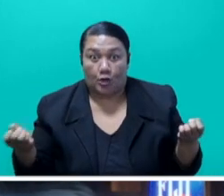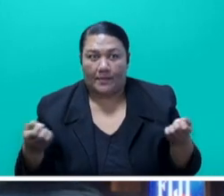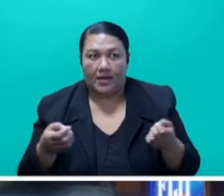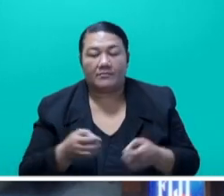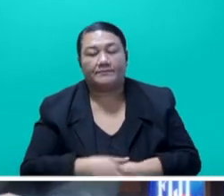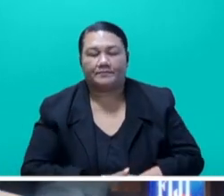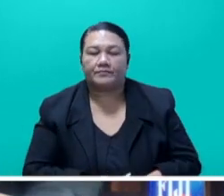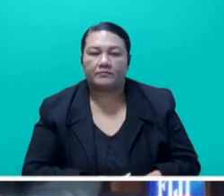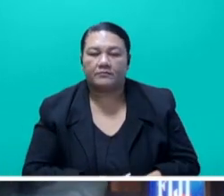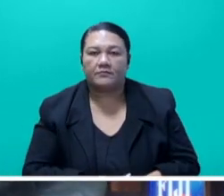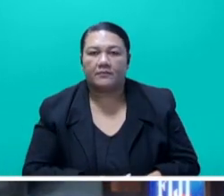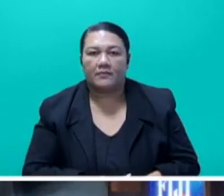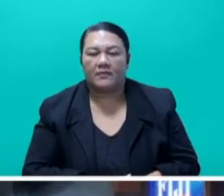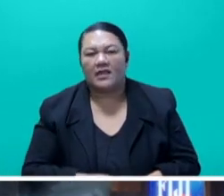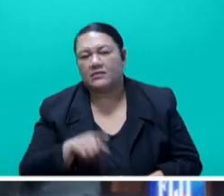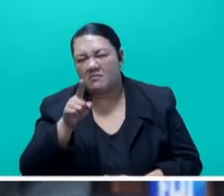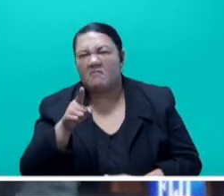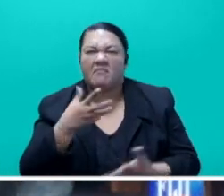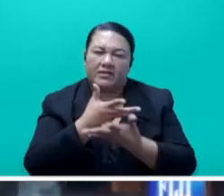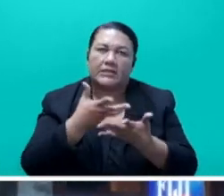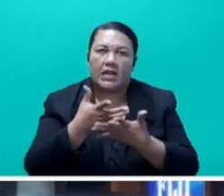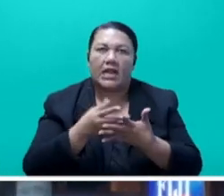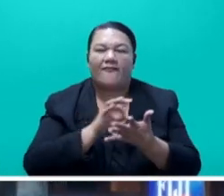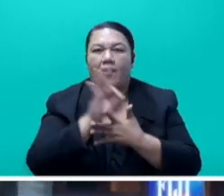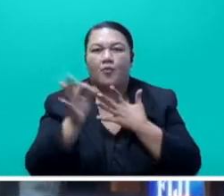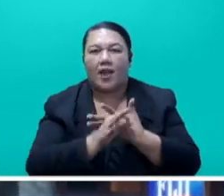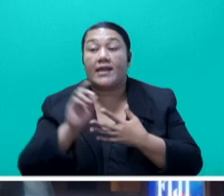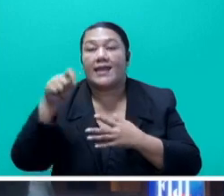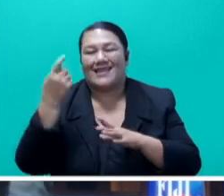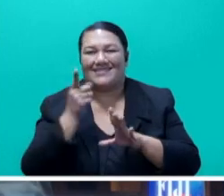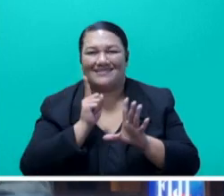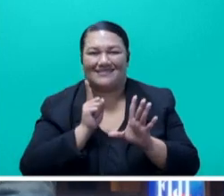around February next year, Mr. Speaker, sir. Thank you.